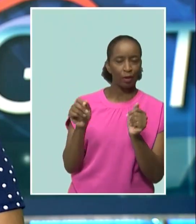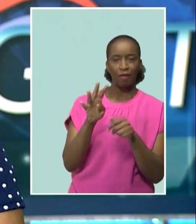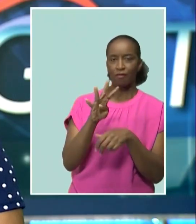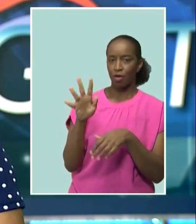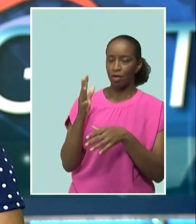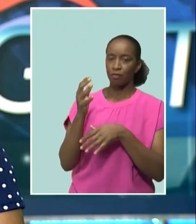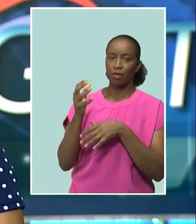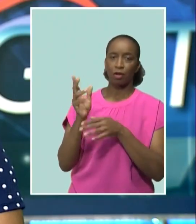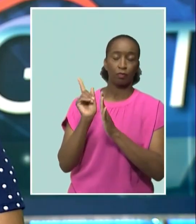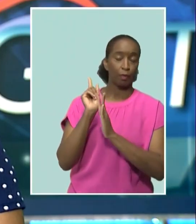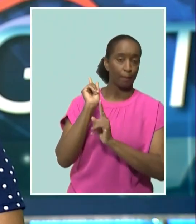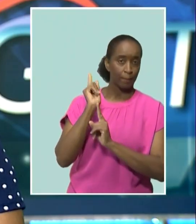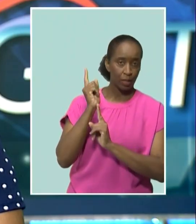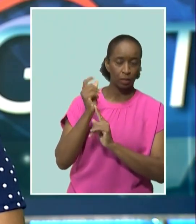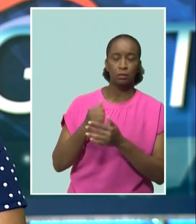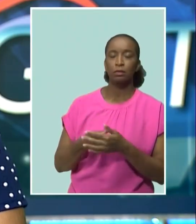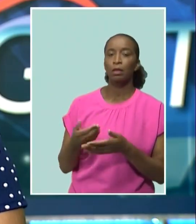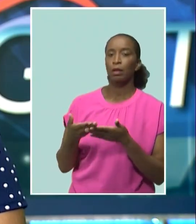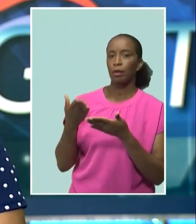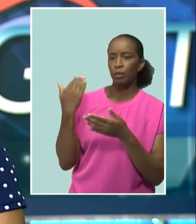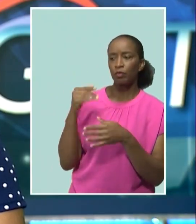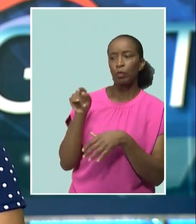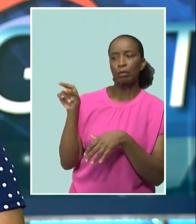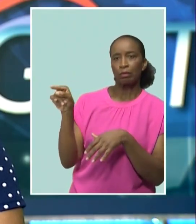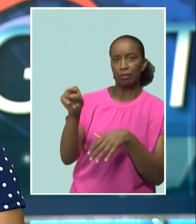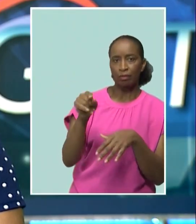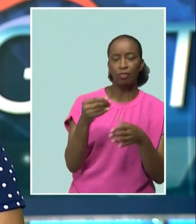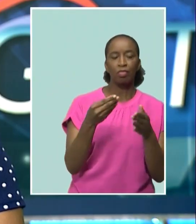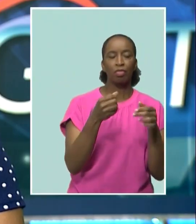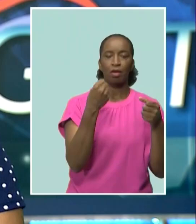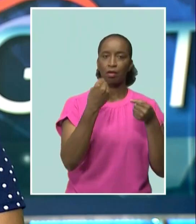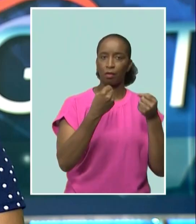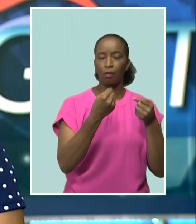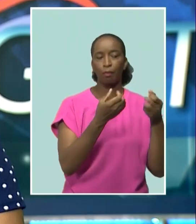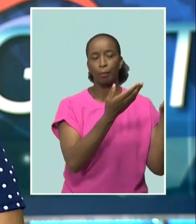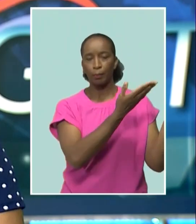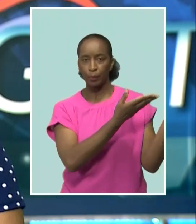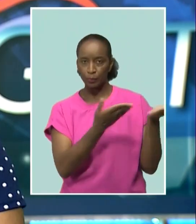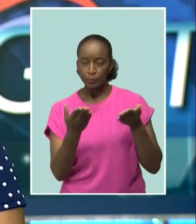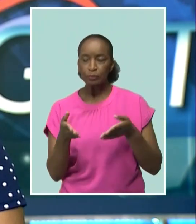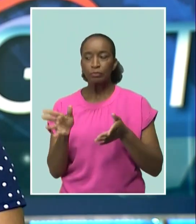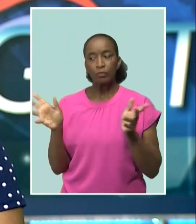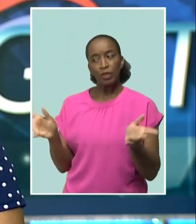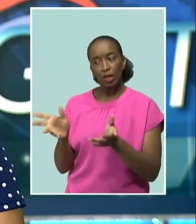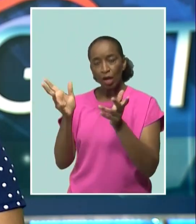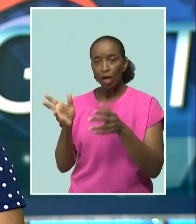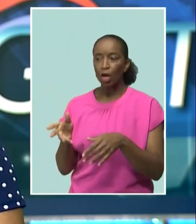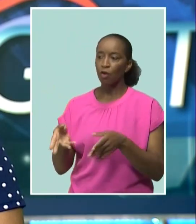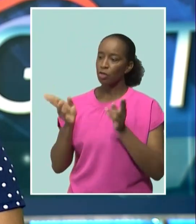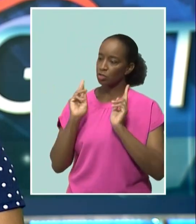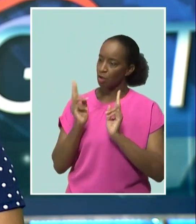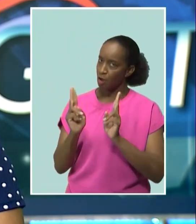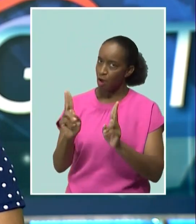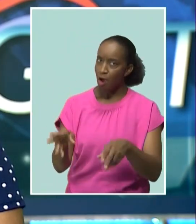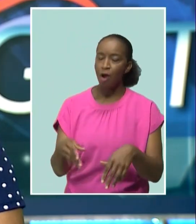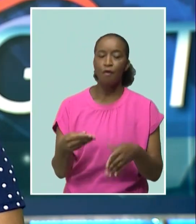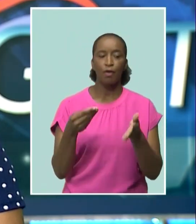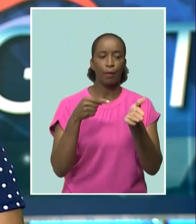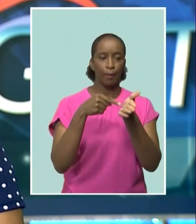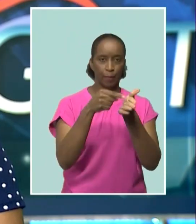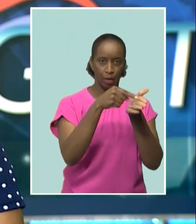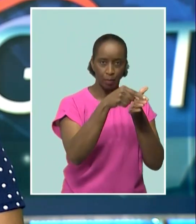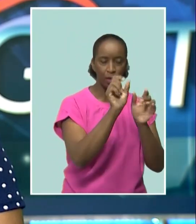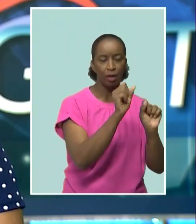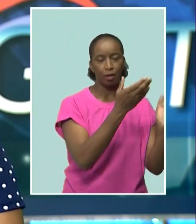to consignees on February 15th to hasten the clearance and collection of their cargo. Consignees were also informed that